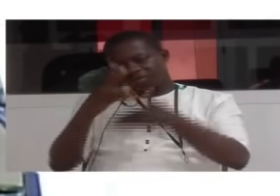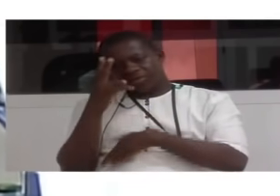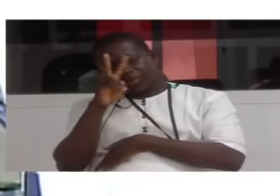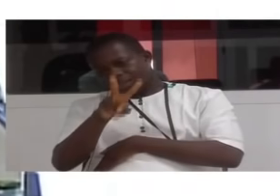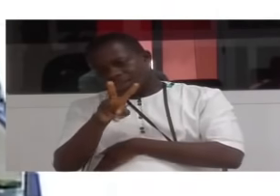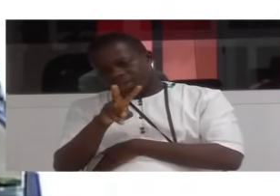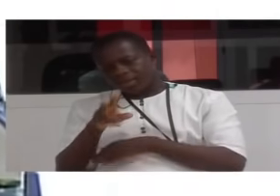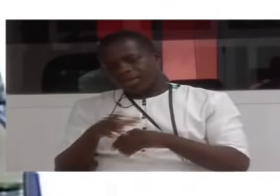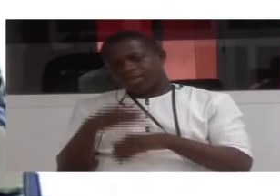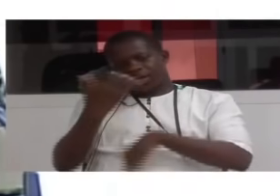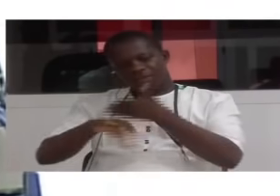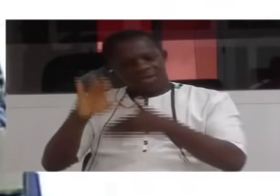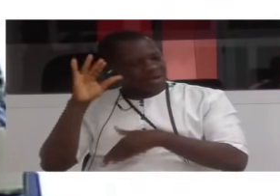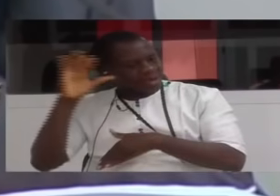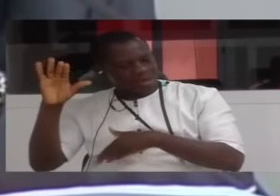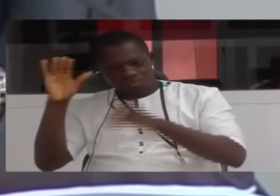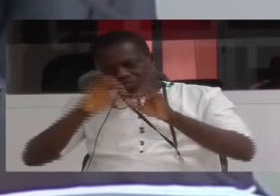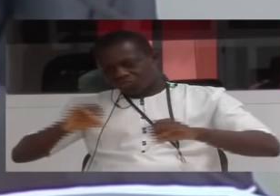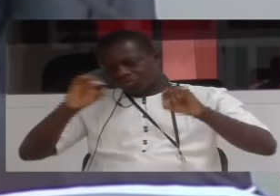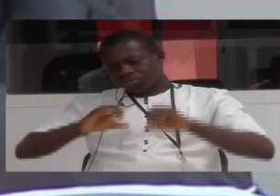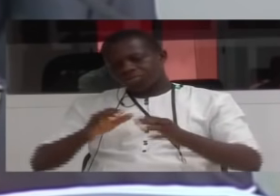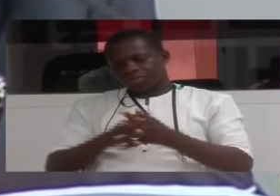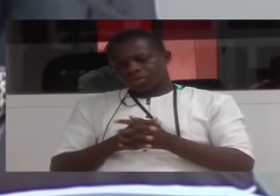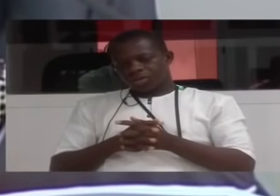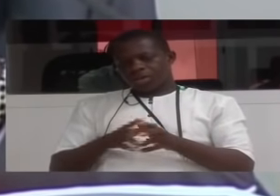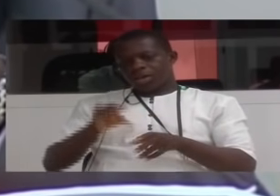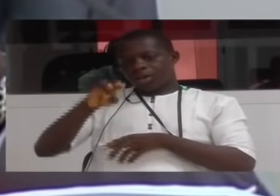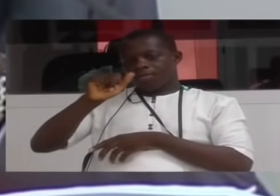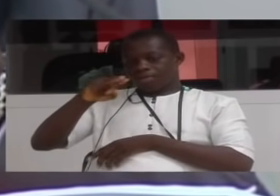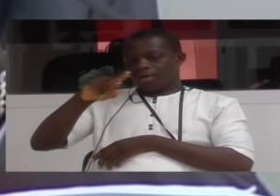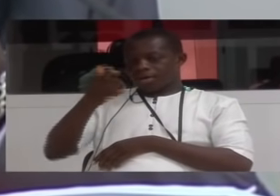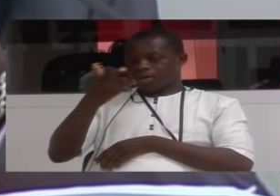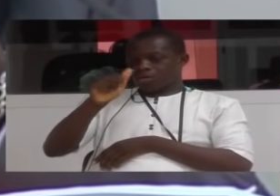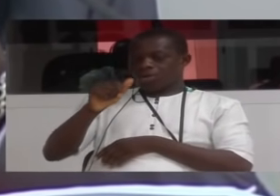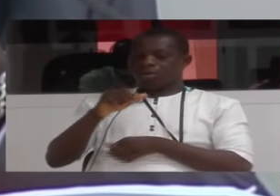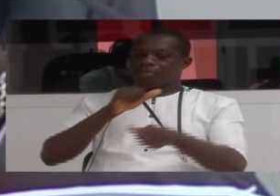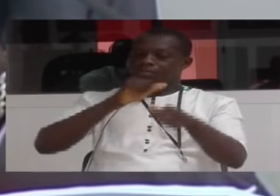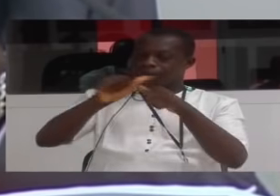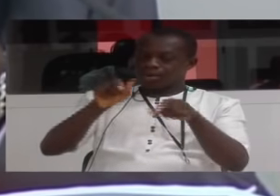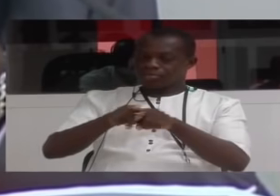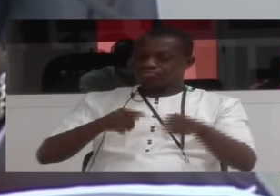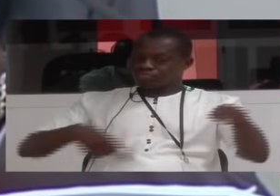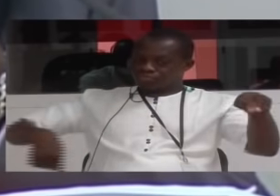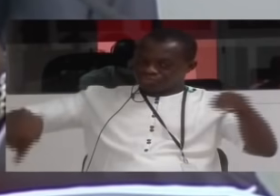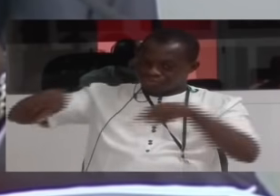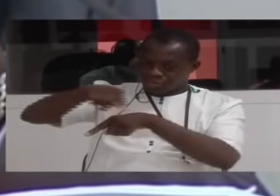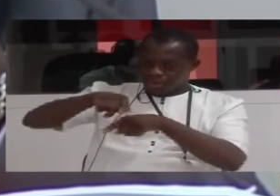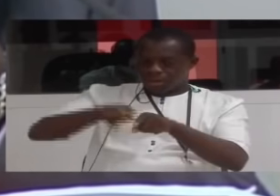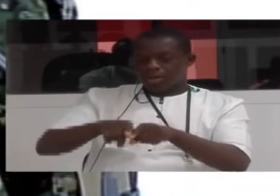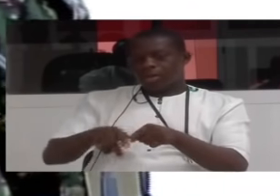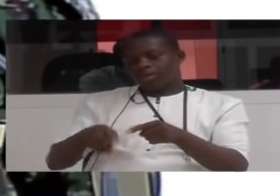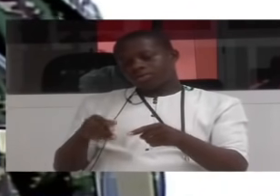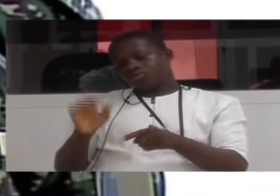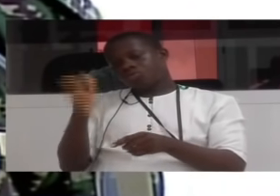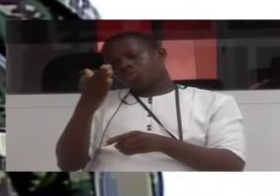did not see them. Deguñ dara. We heard nothing. Ma nga mu ne ma xaaral ma tourner moto bi jublul ko fuñ joge. Ma nga said to me, well,